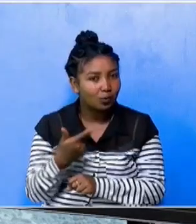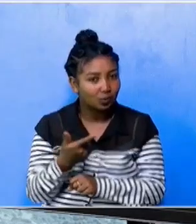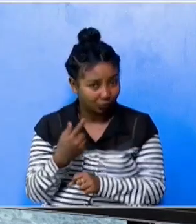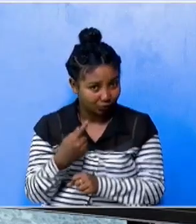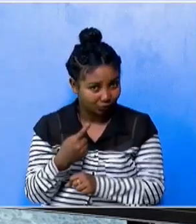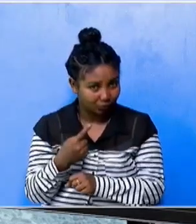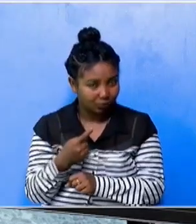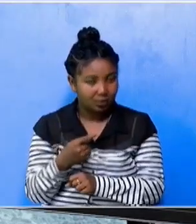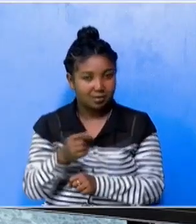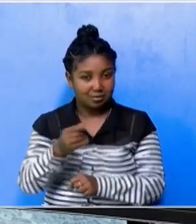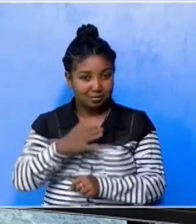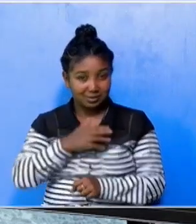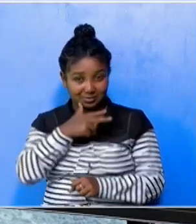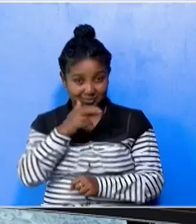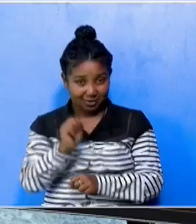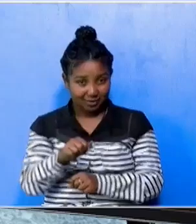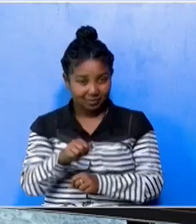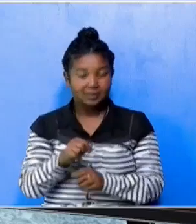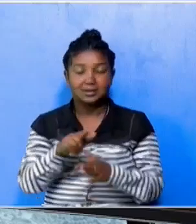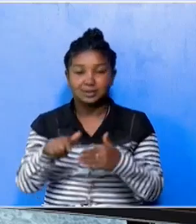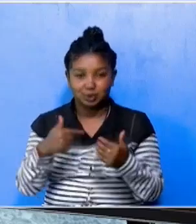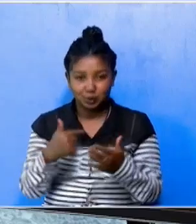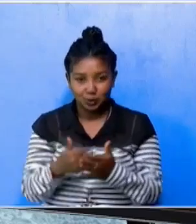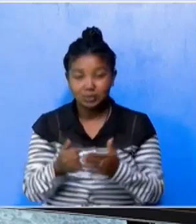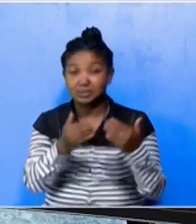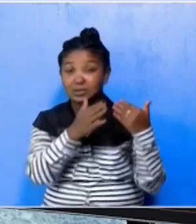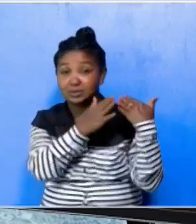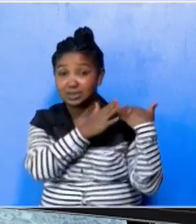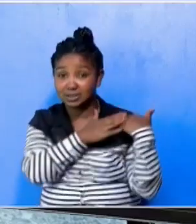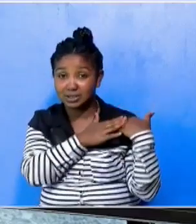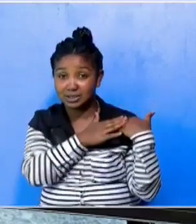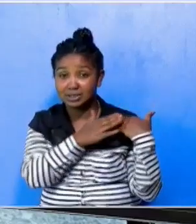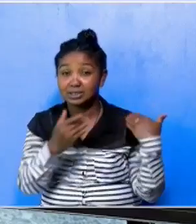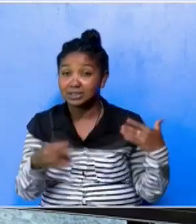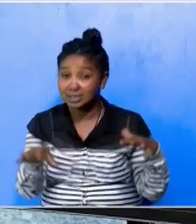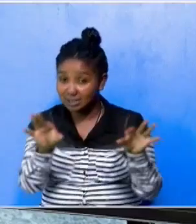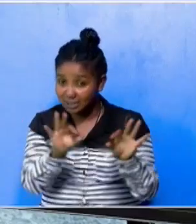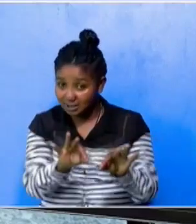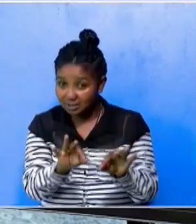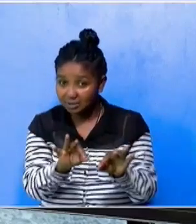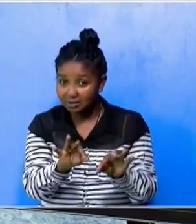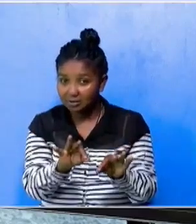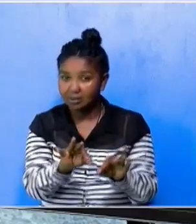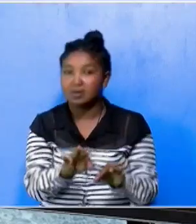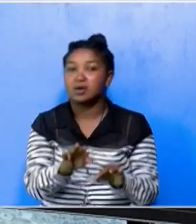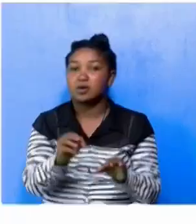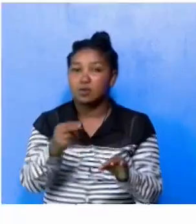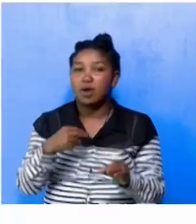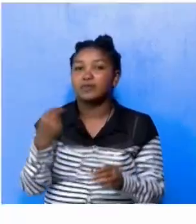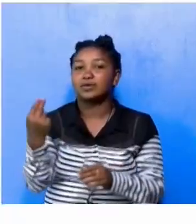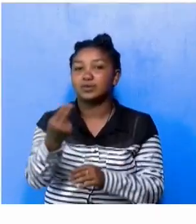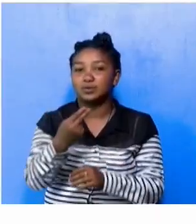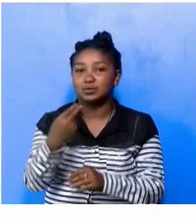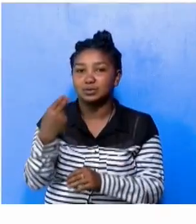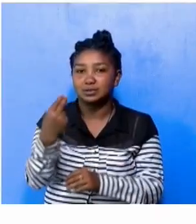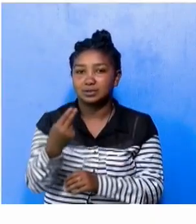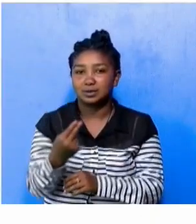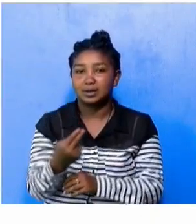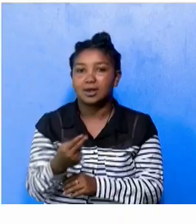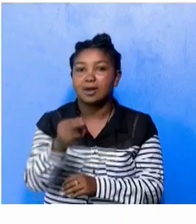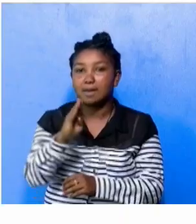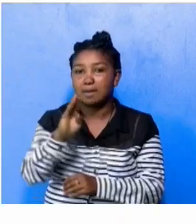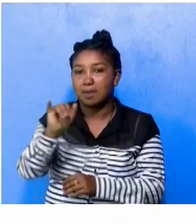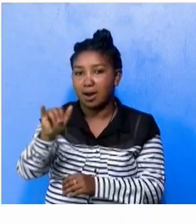Yes, my sister. So if the subject is needed or necessary, we have to use by